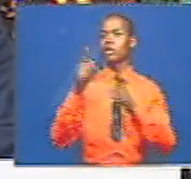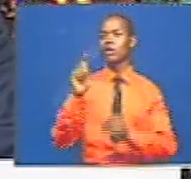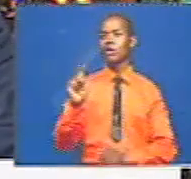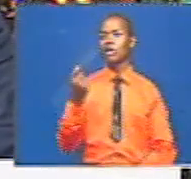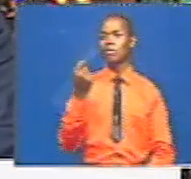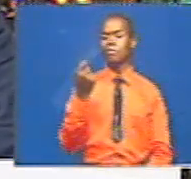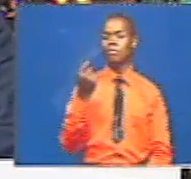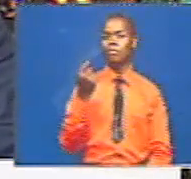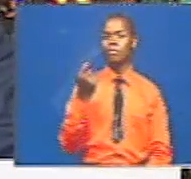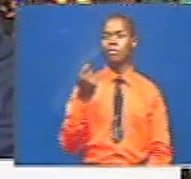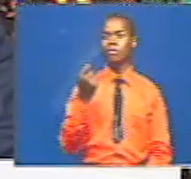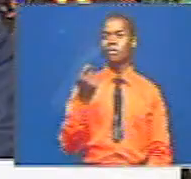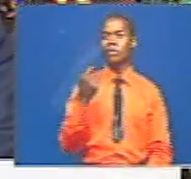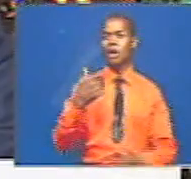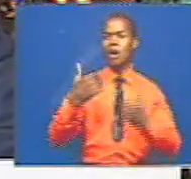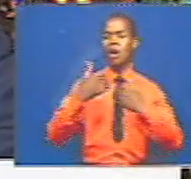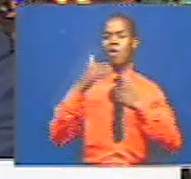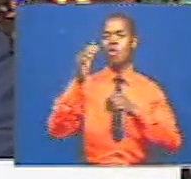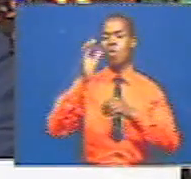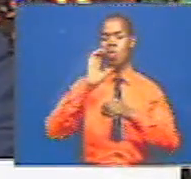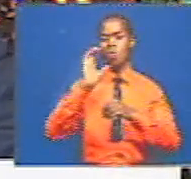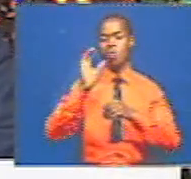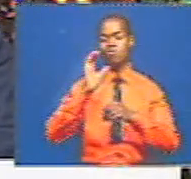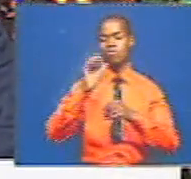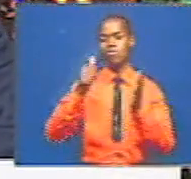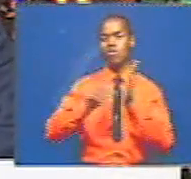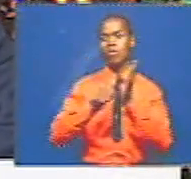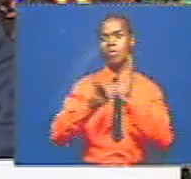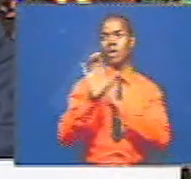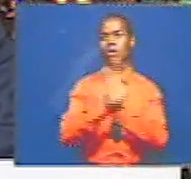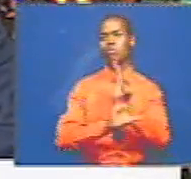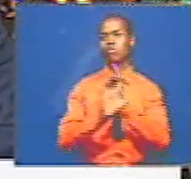is ranked as a water scarce country.